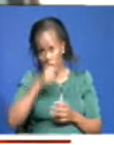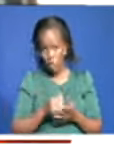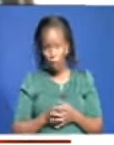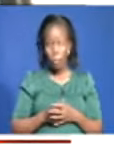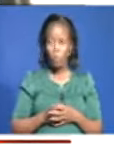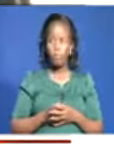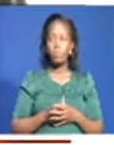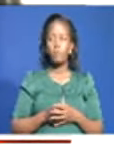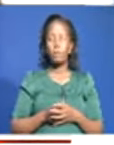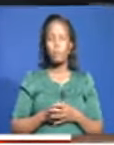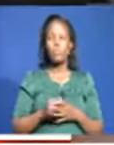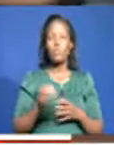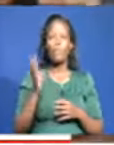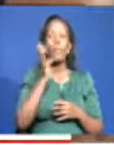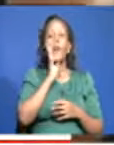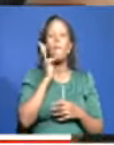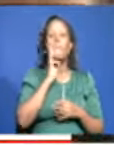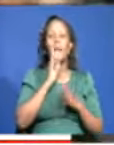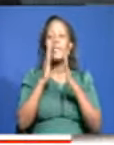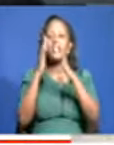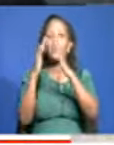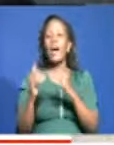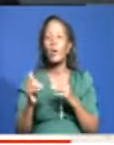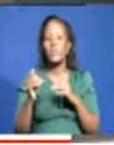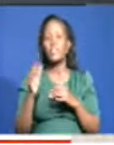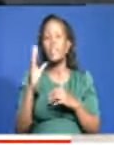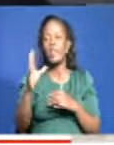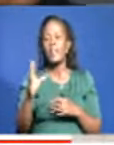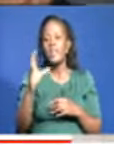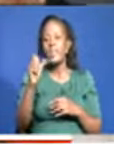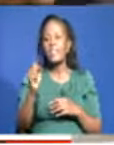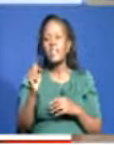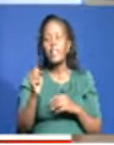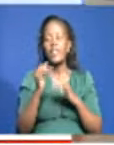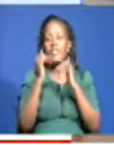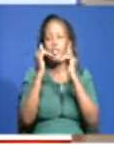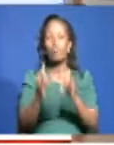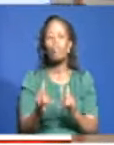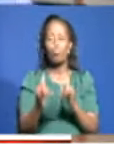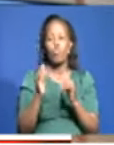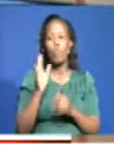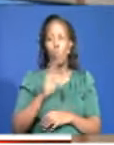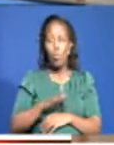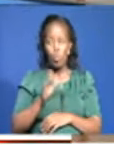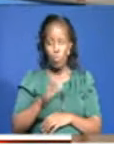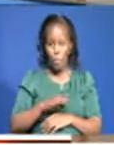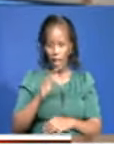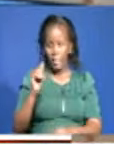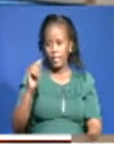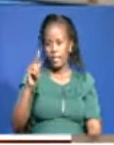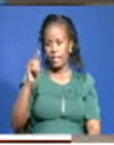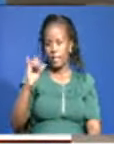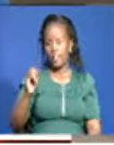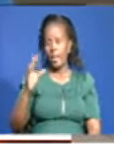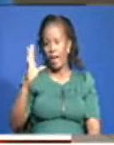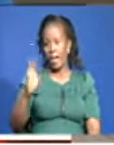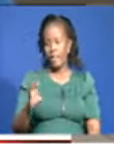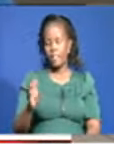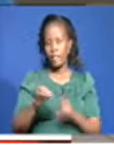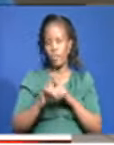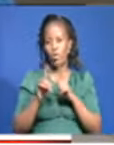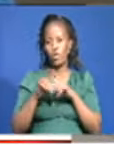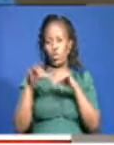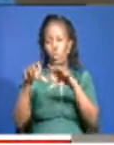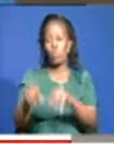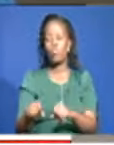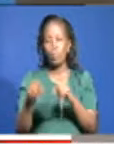At Maji House, the CS for Water, Sanitation and Irrigation, Alice Wahome took charge, promising to